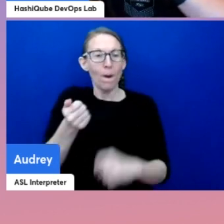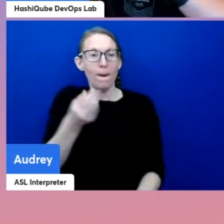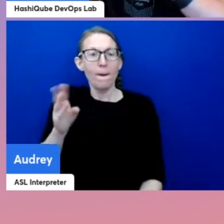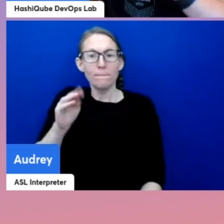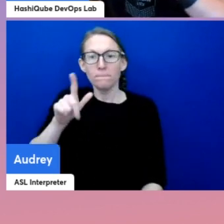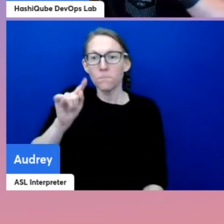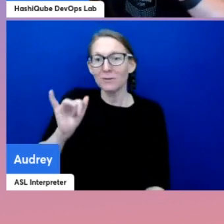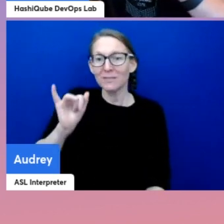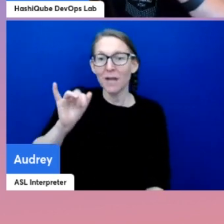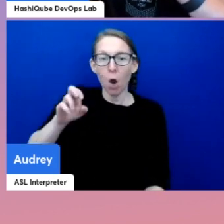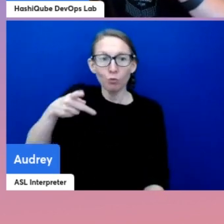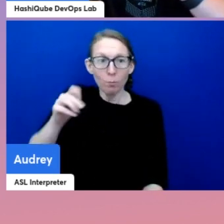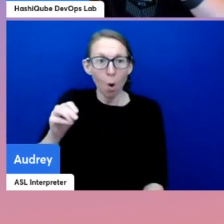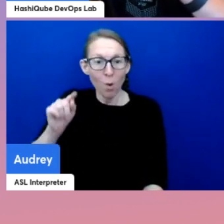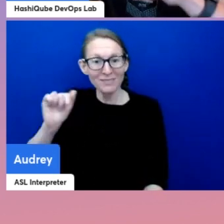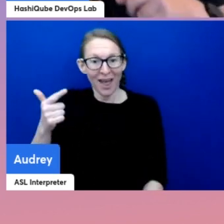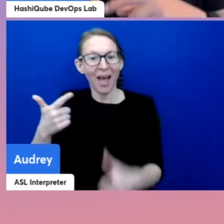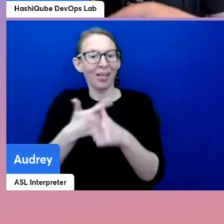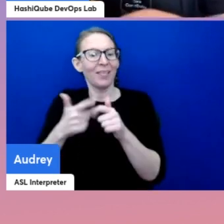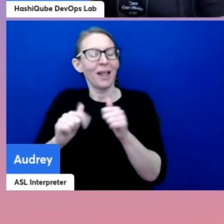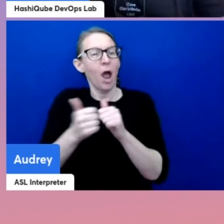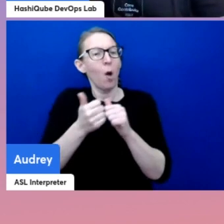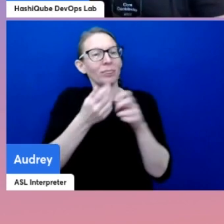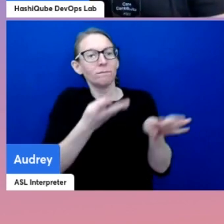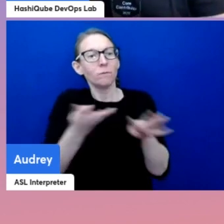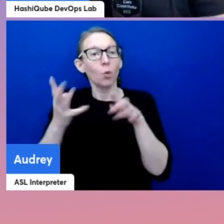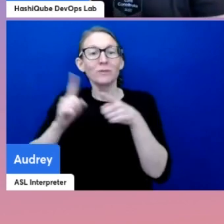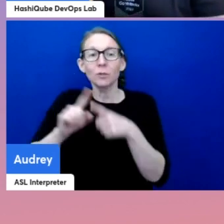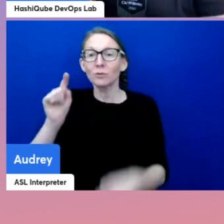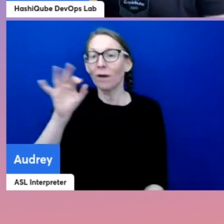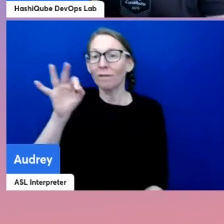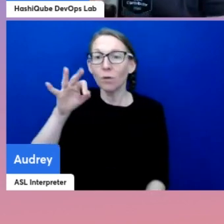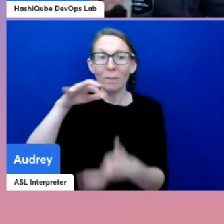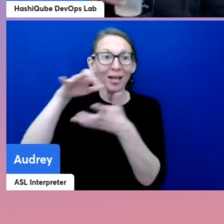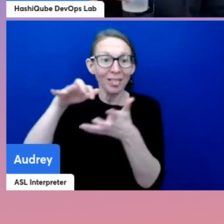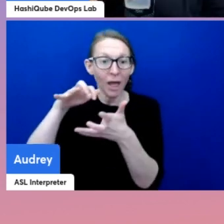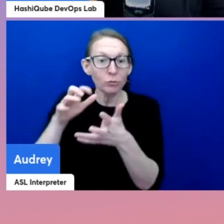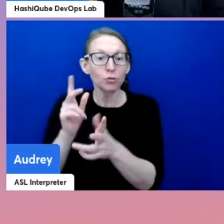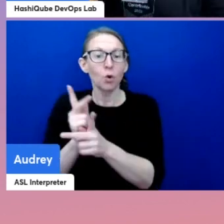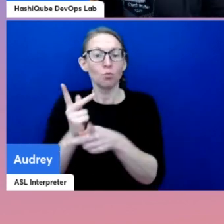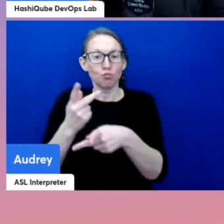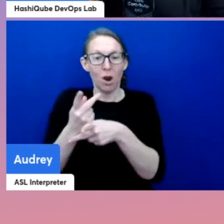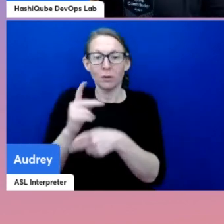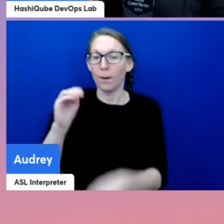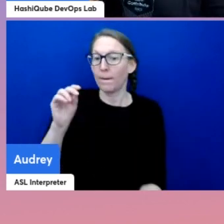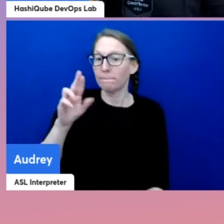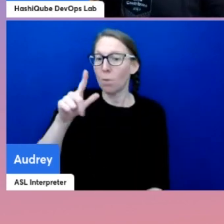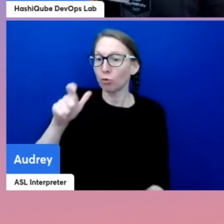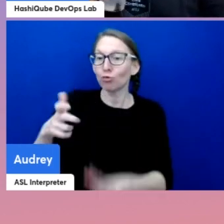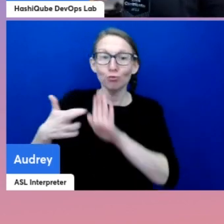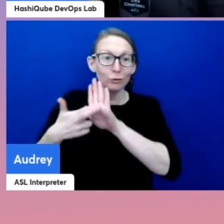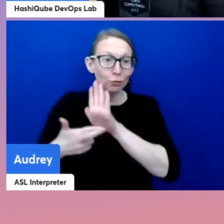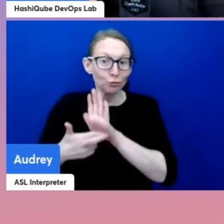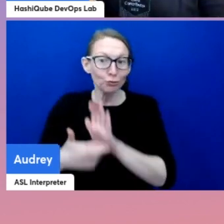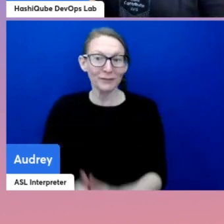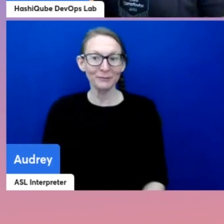this flows through into Terraform Cloud's private module registry.